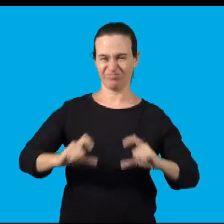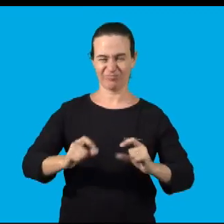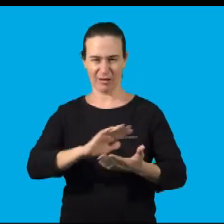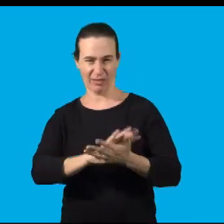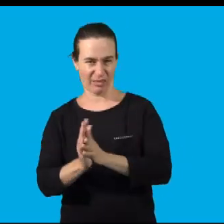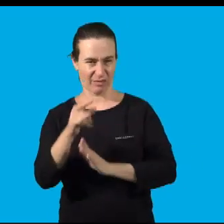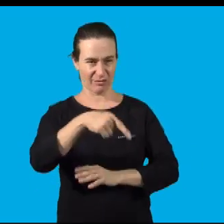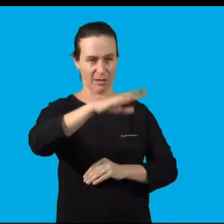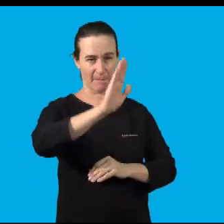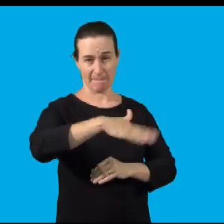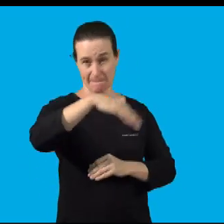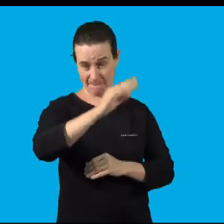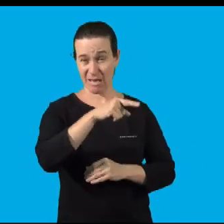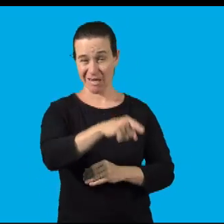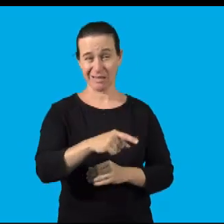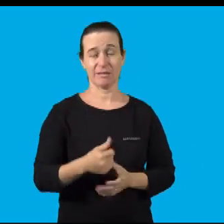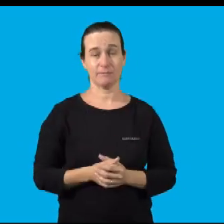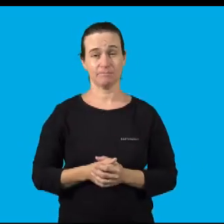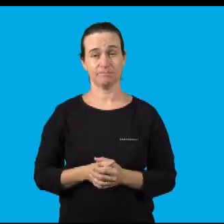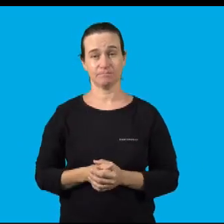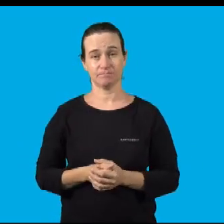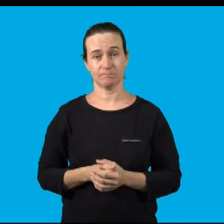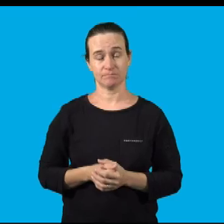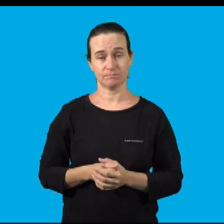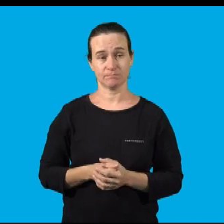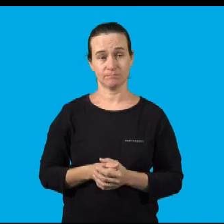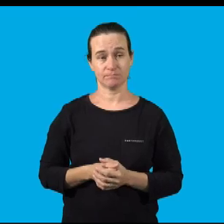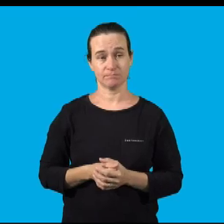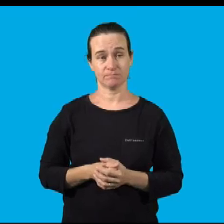and arrogance, your third one on the destruction, and